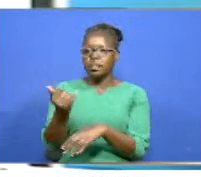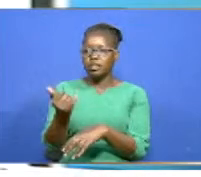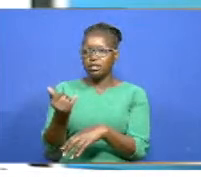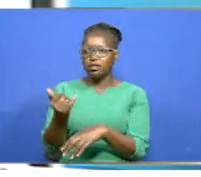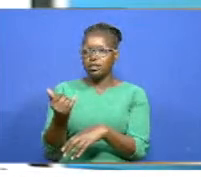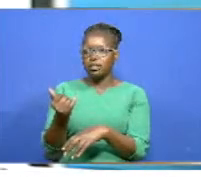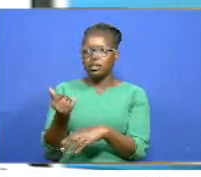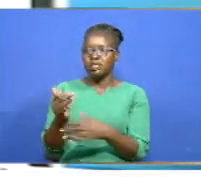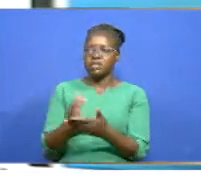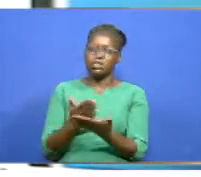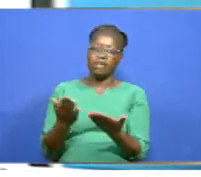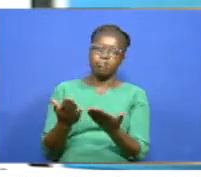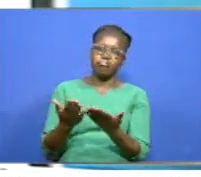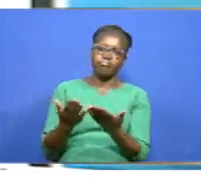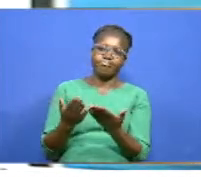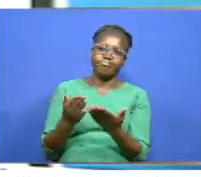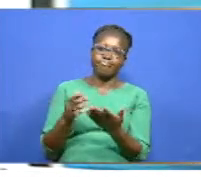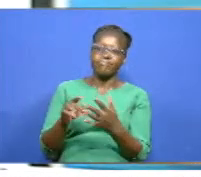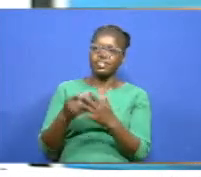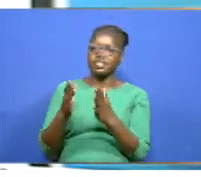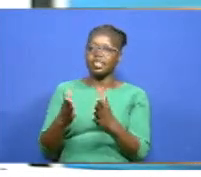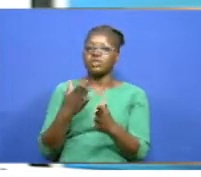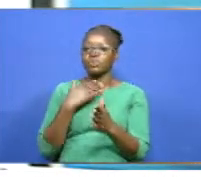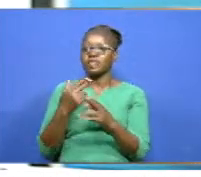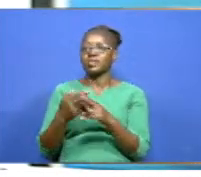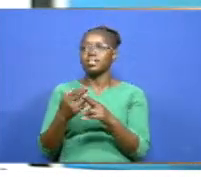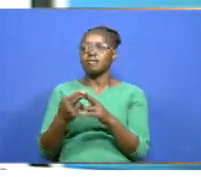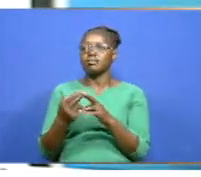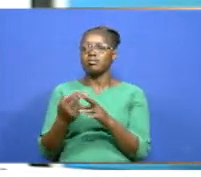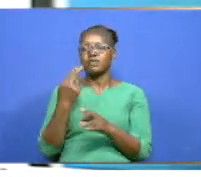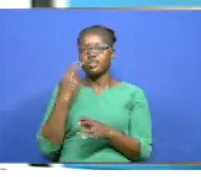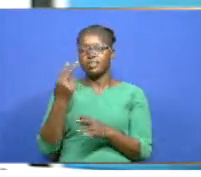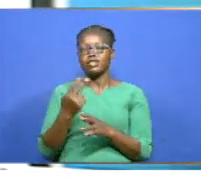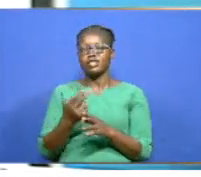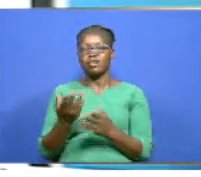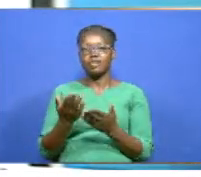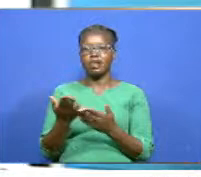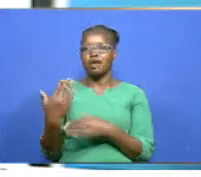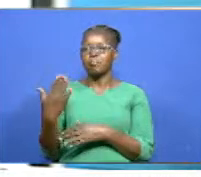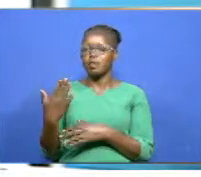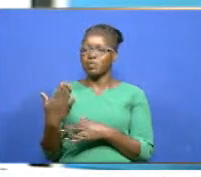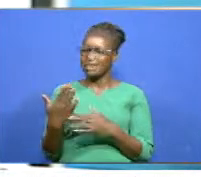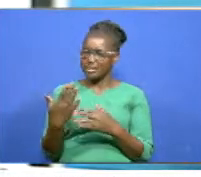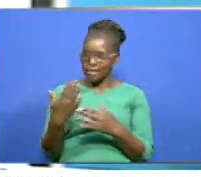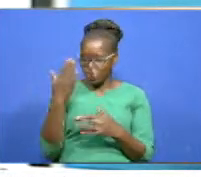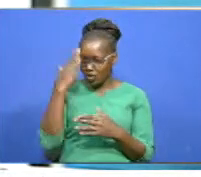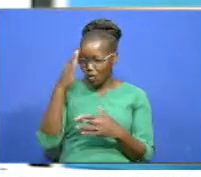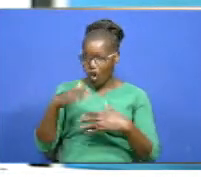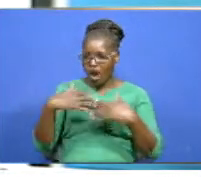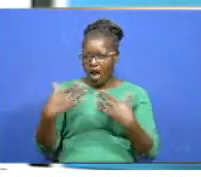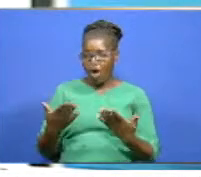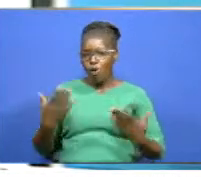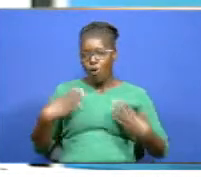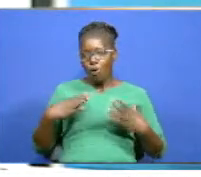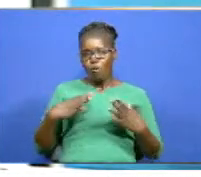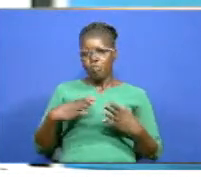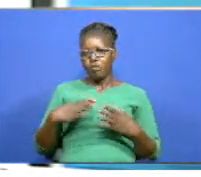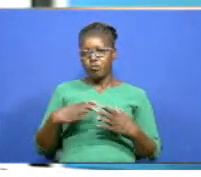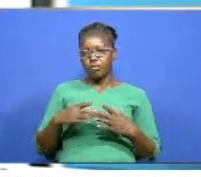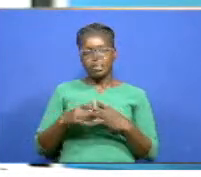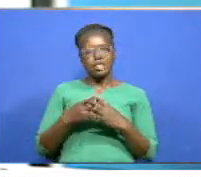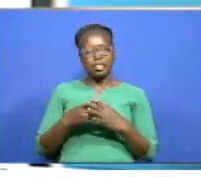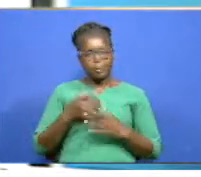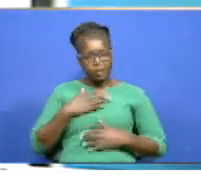them are non-starters. They just want their names to be seen in the ballots and test the waters. Exactly, to test the waters. People begin to call you